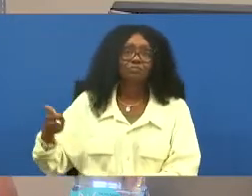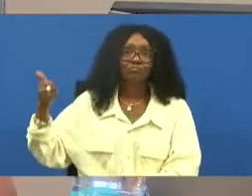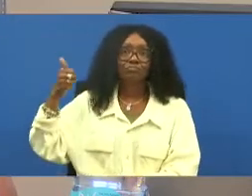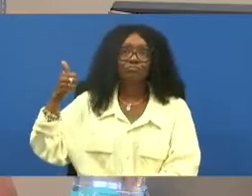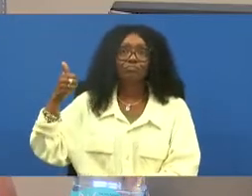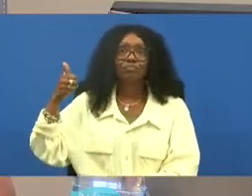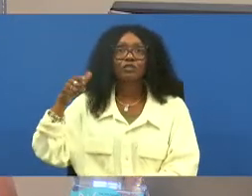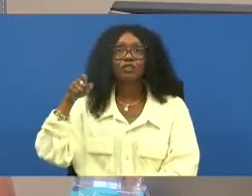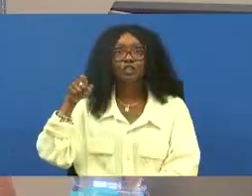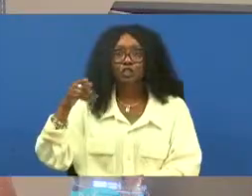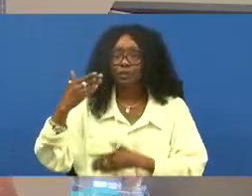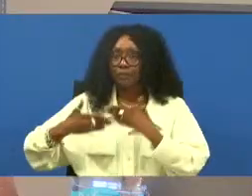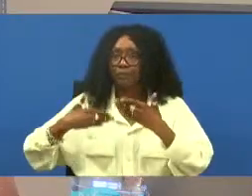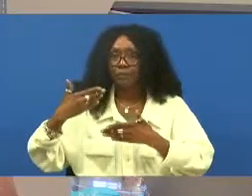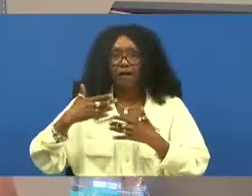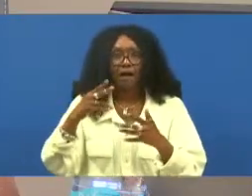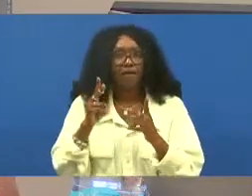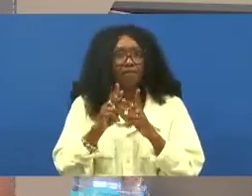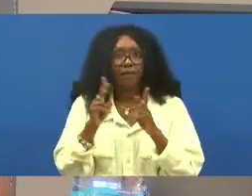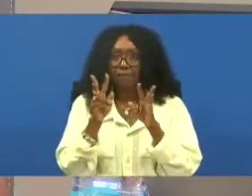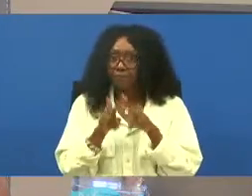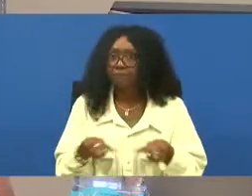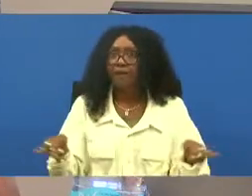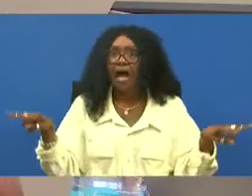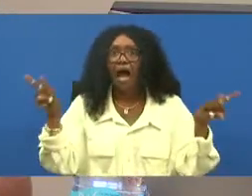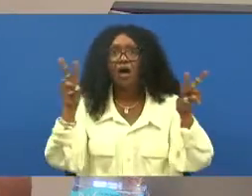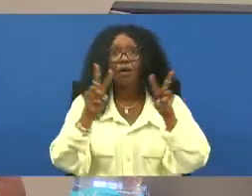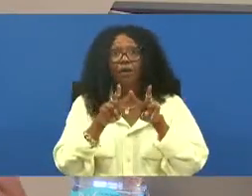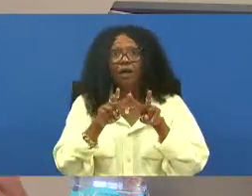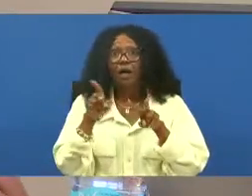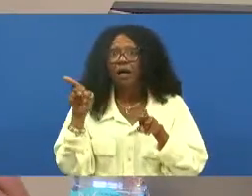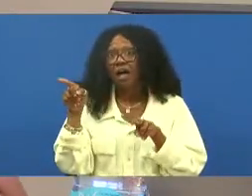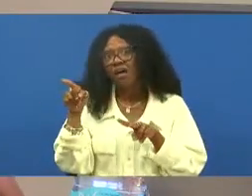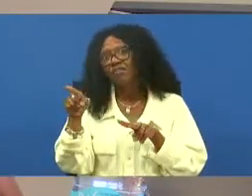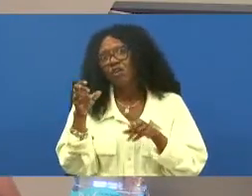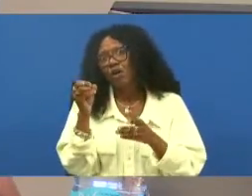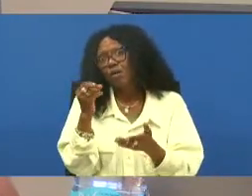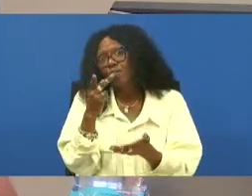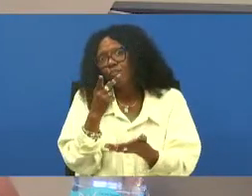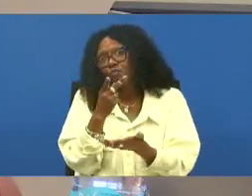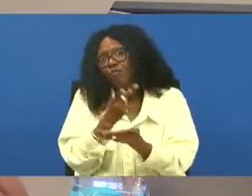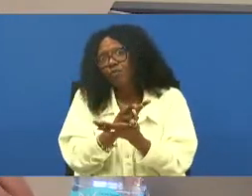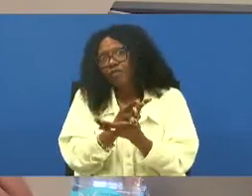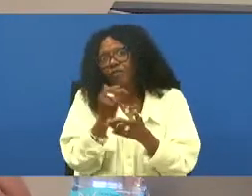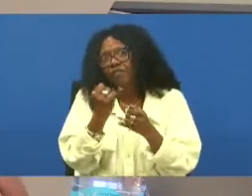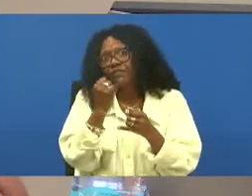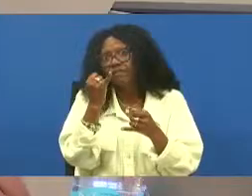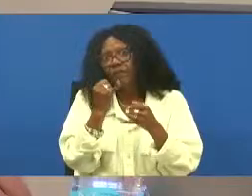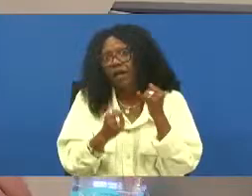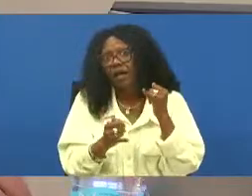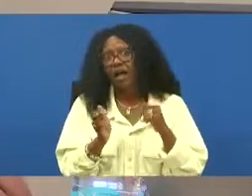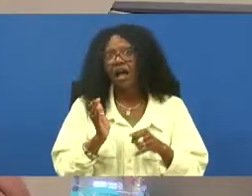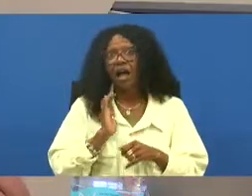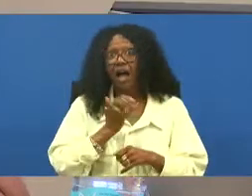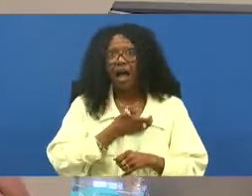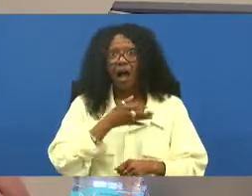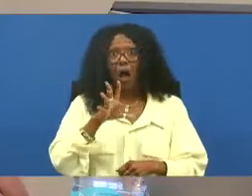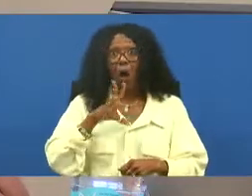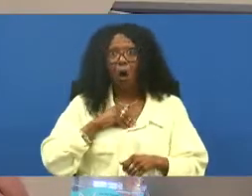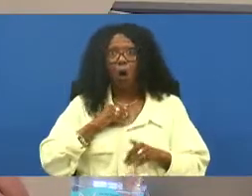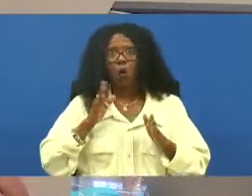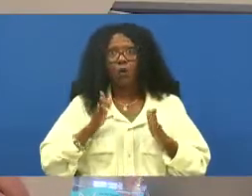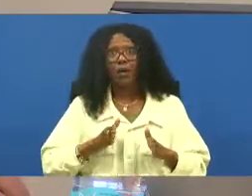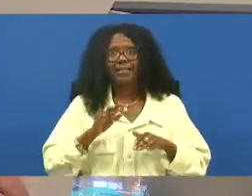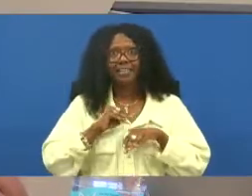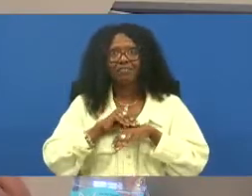forward. She's very invaluable. And your approval of the finalists of our owner's advisor